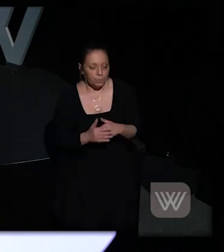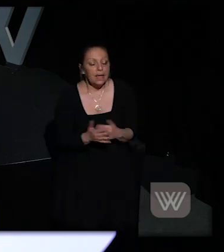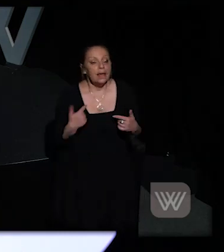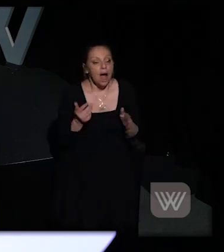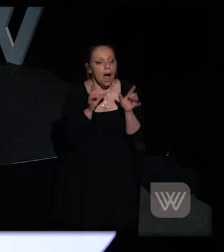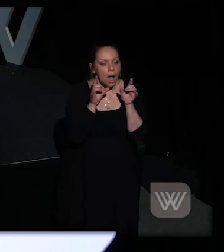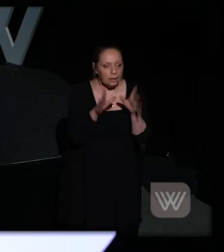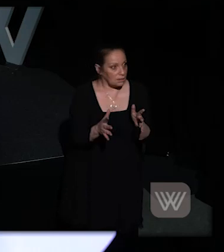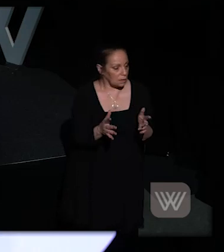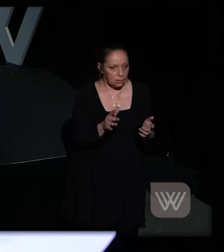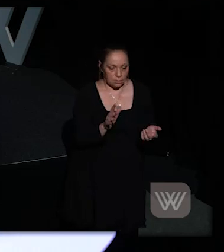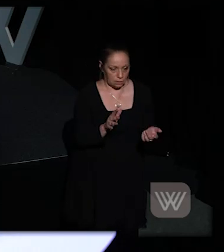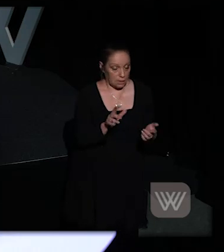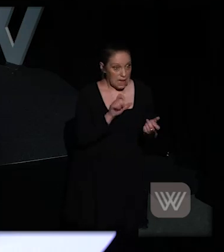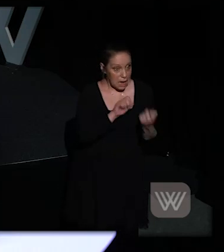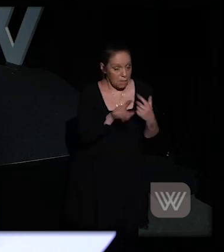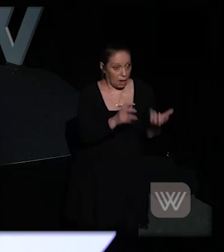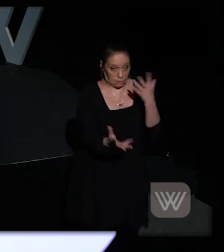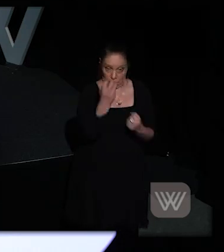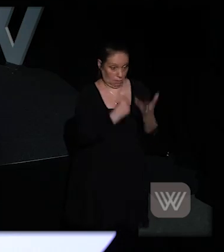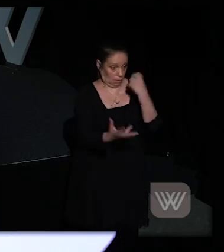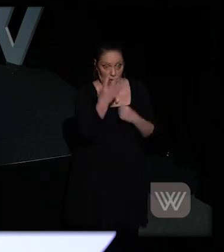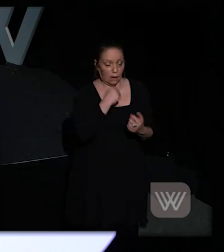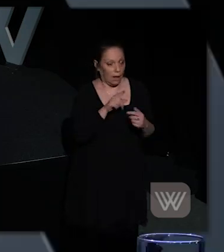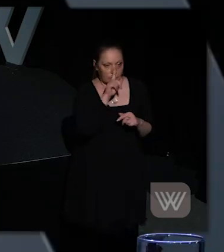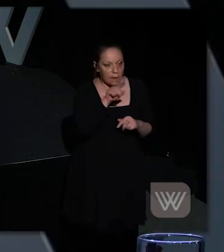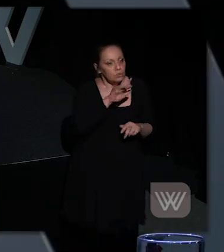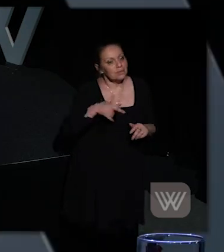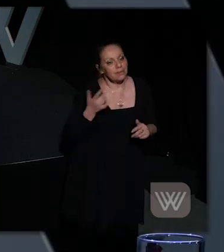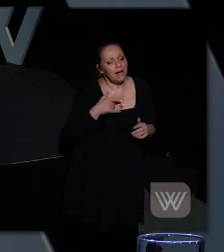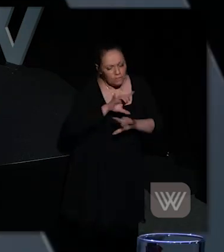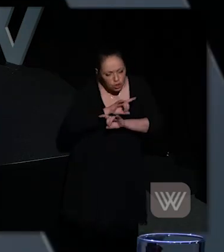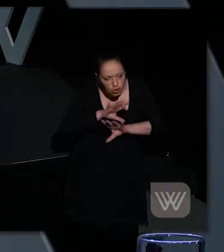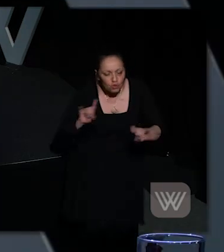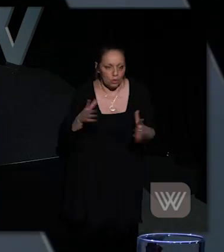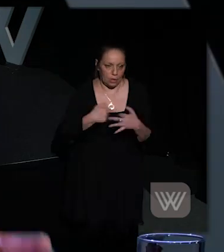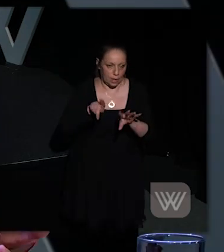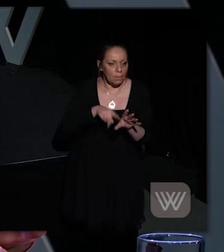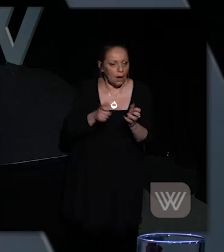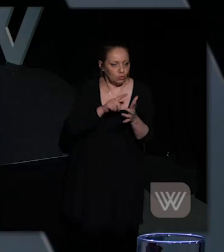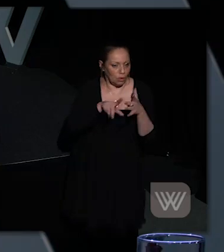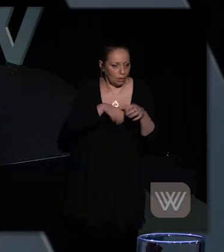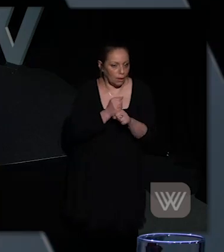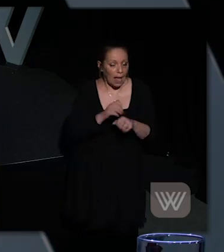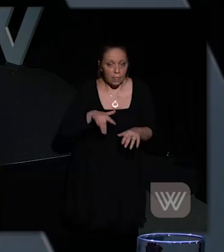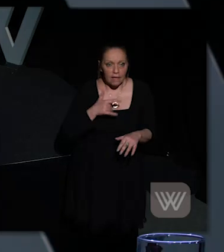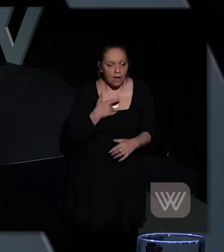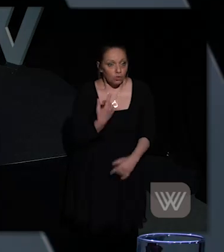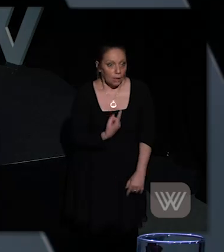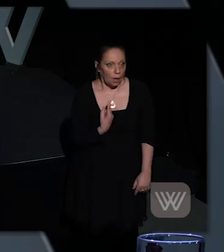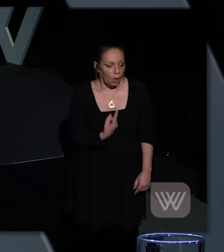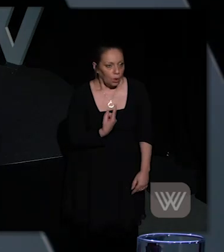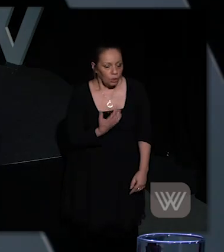to just get torrents of emails from people whose lives have been destroyed by this stuff, and they found themselves completely alone. And